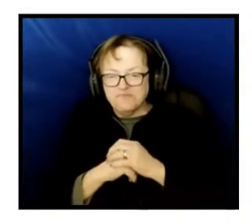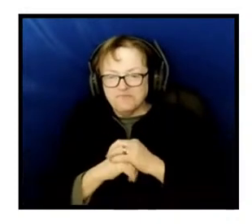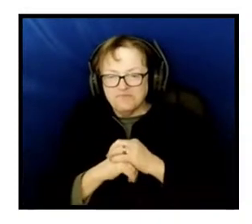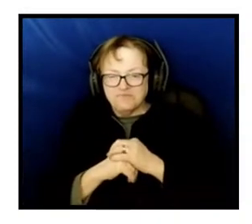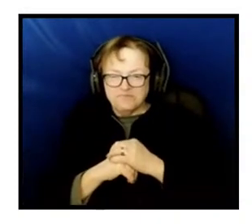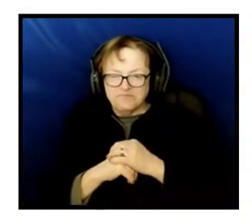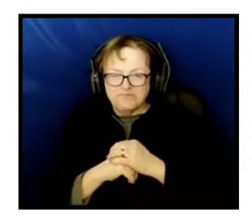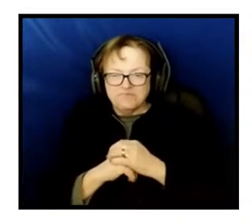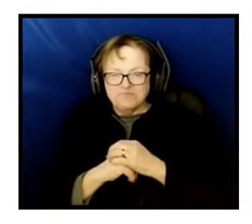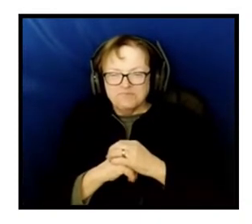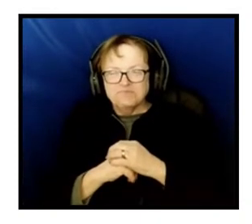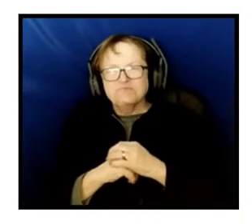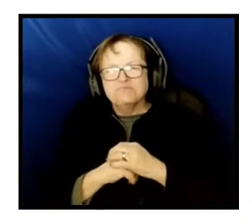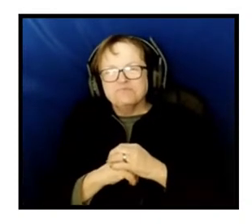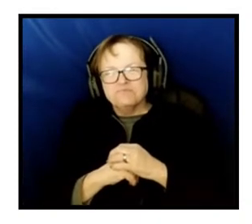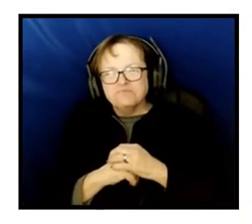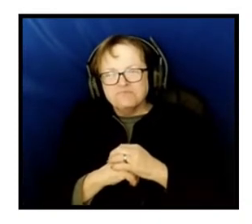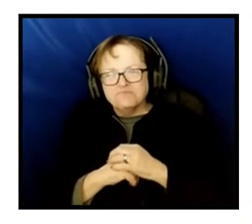Thank you.